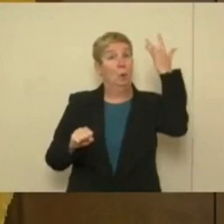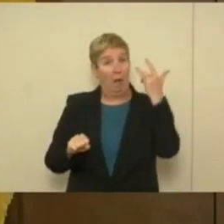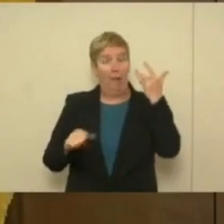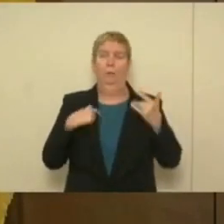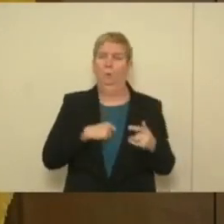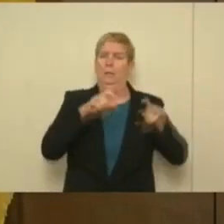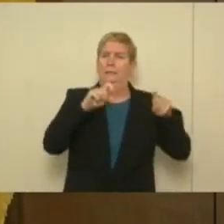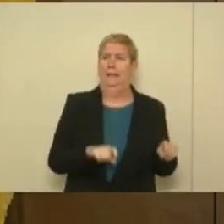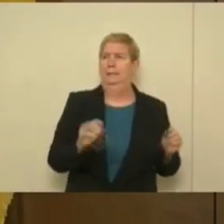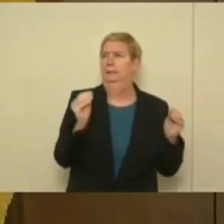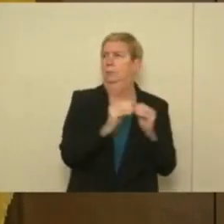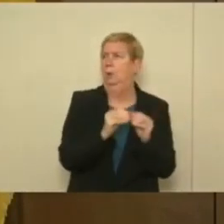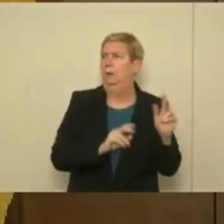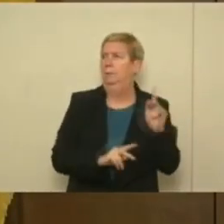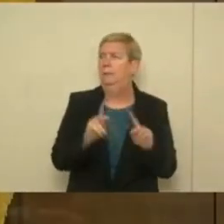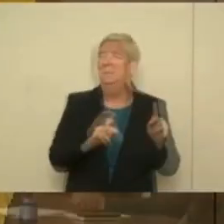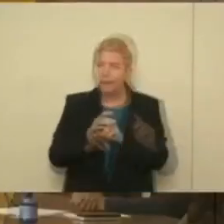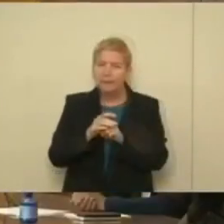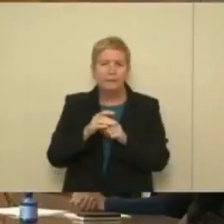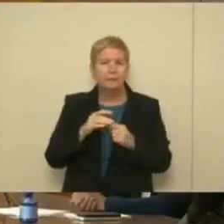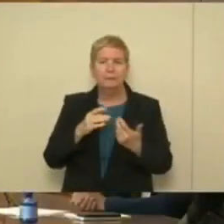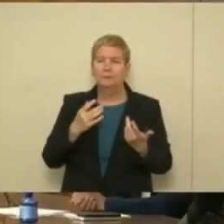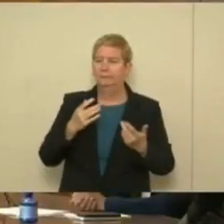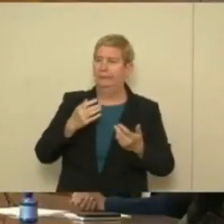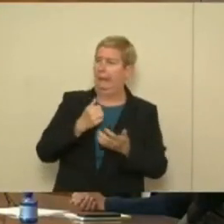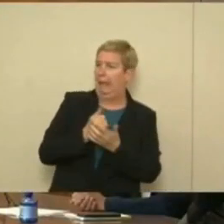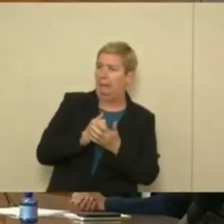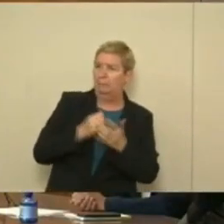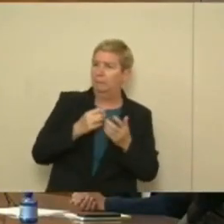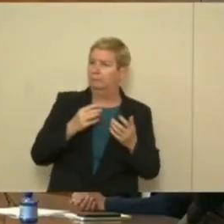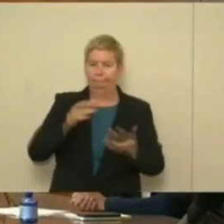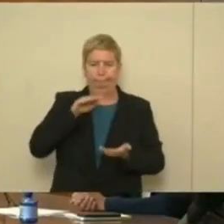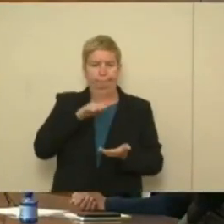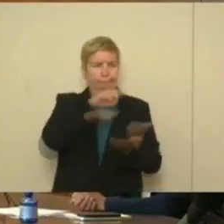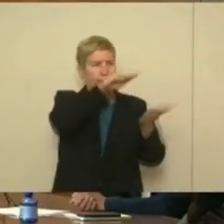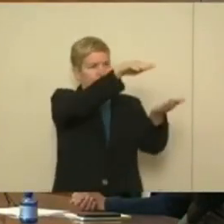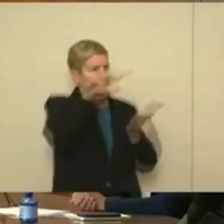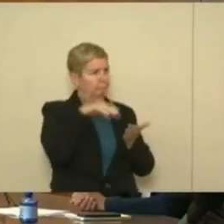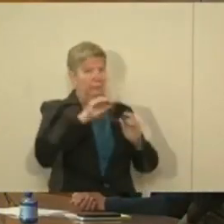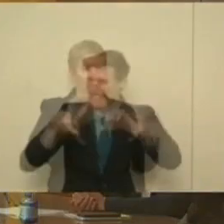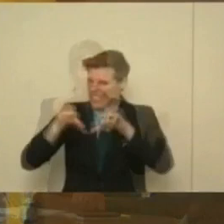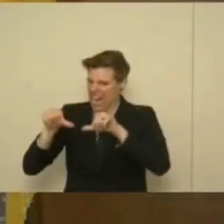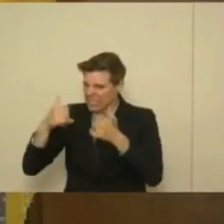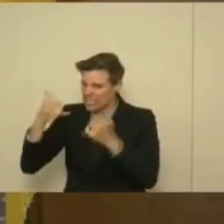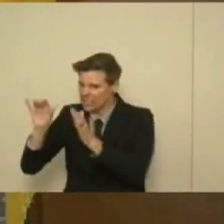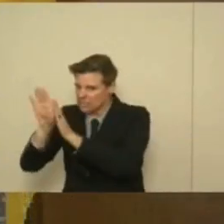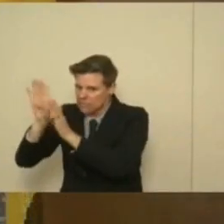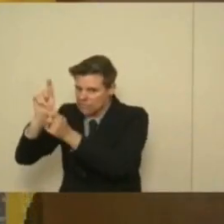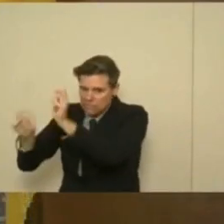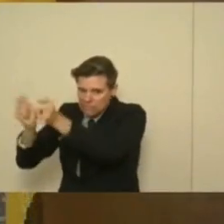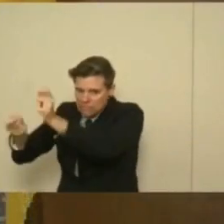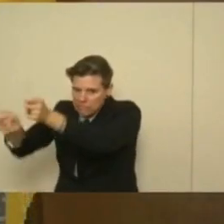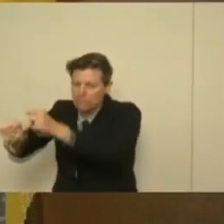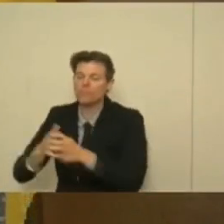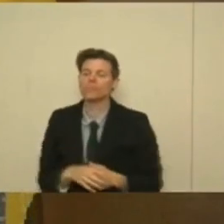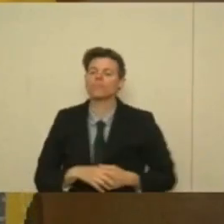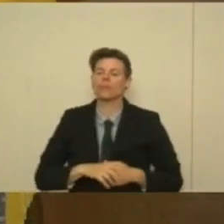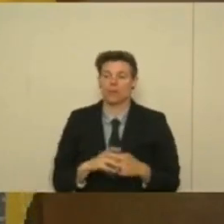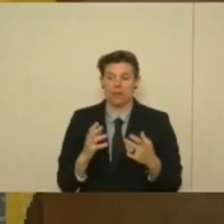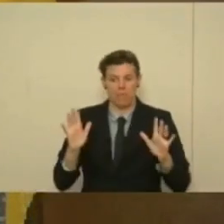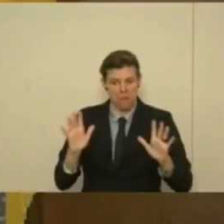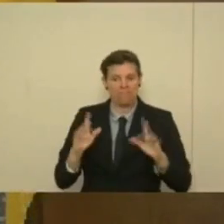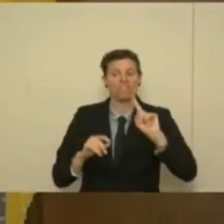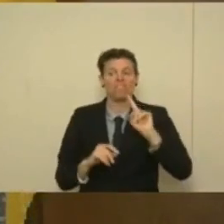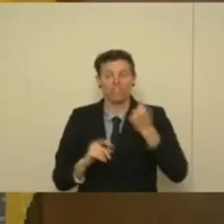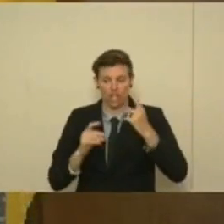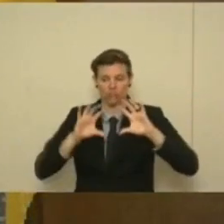New Mexicans on the front lines of the pandemic and our most vulnerable citizens are the top priority. You go to healthcare workers, you